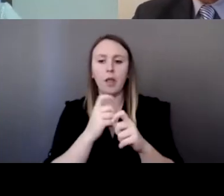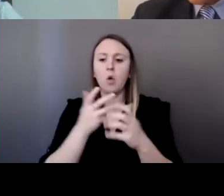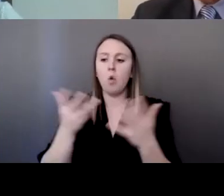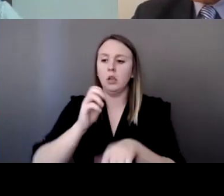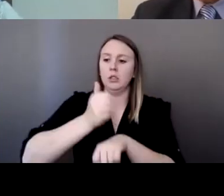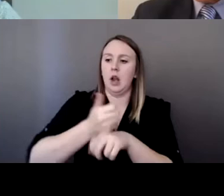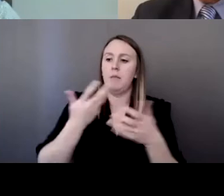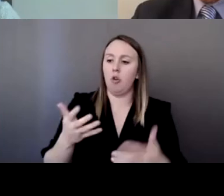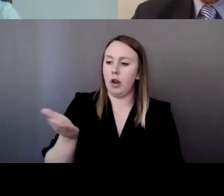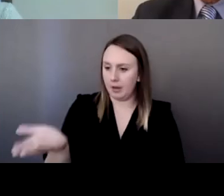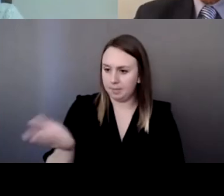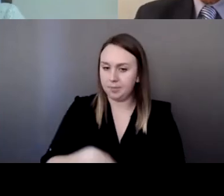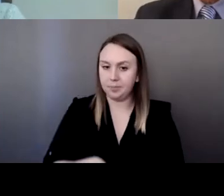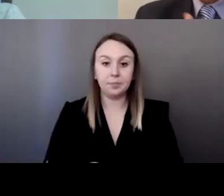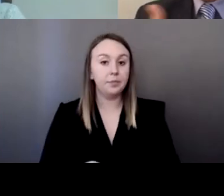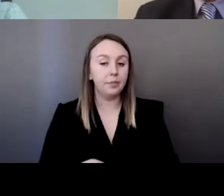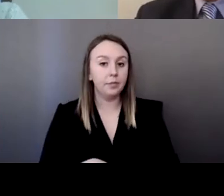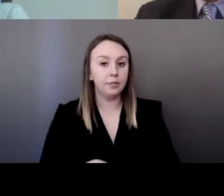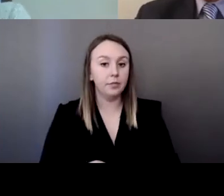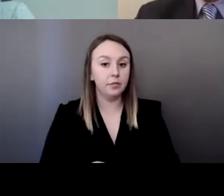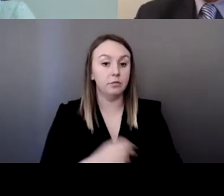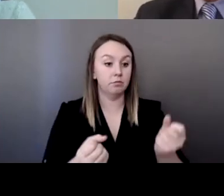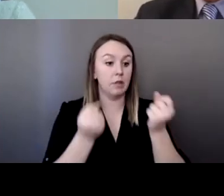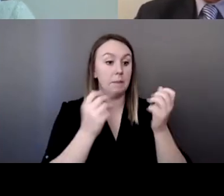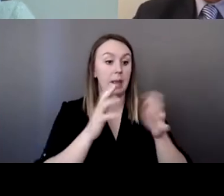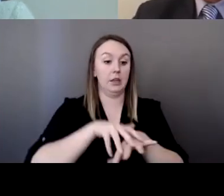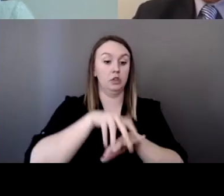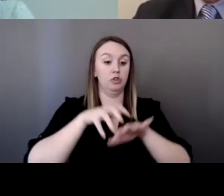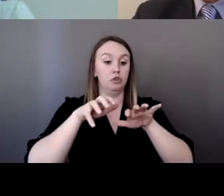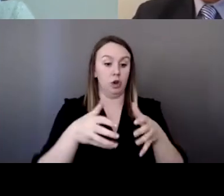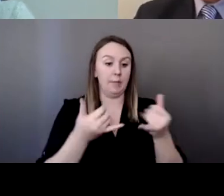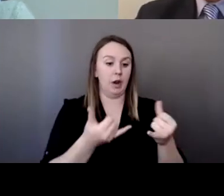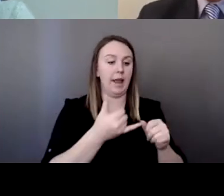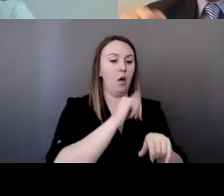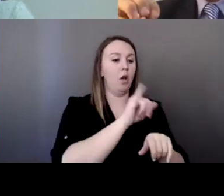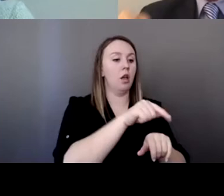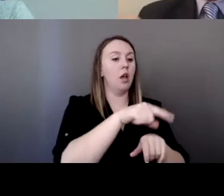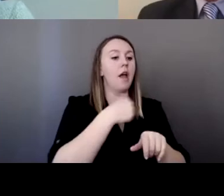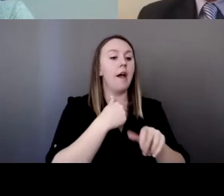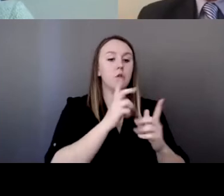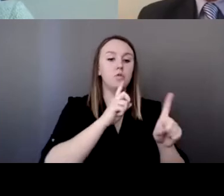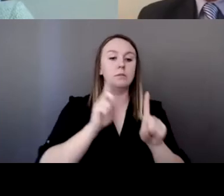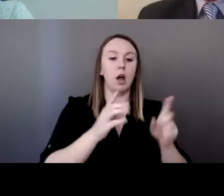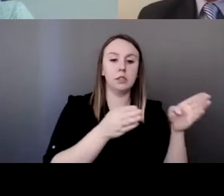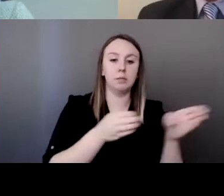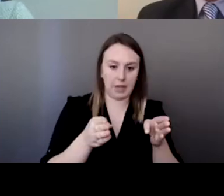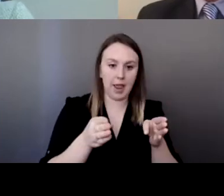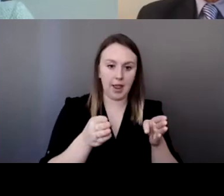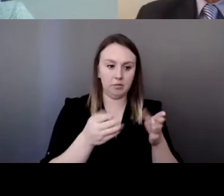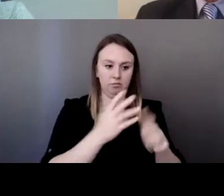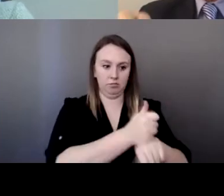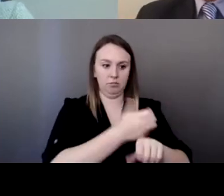many tribes right now have response plans in place that, I mean, as we're talking about dealing